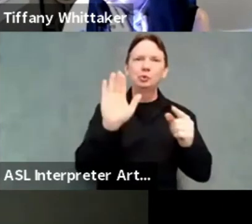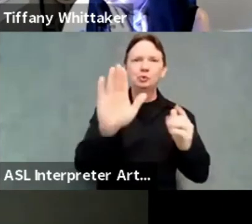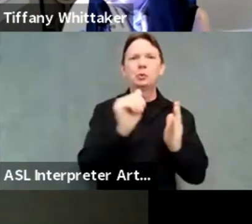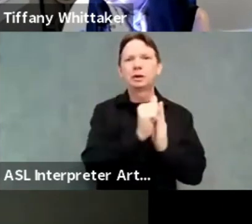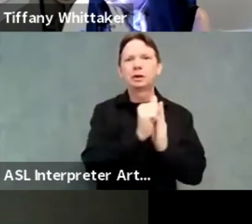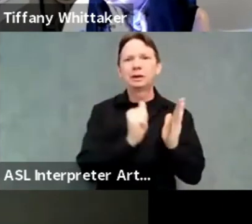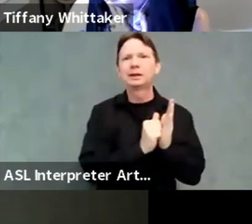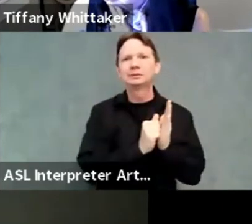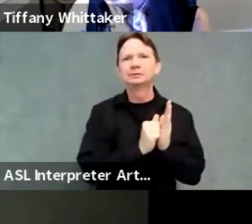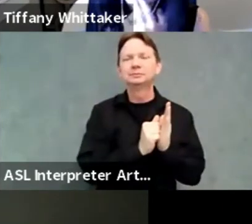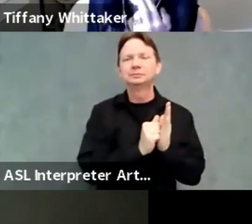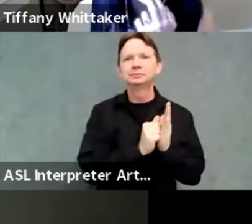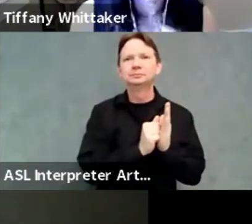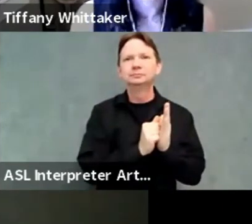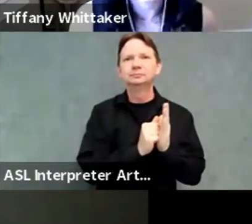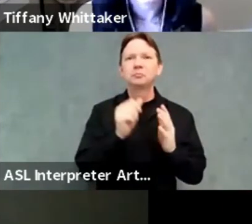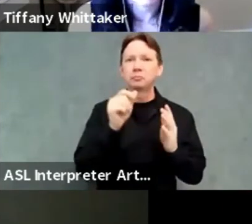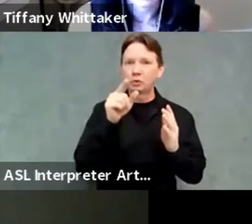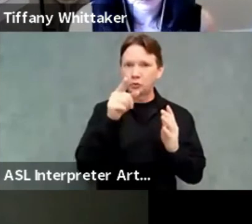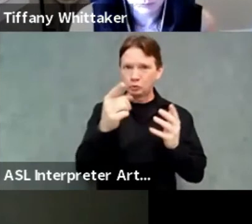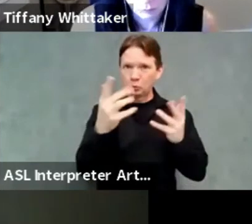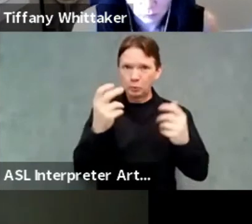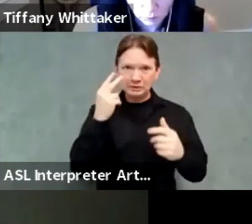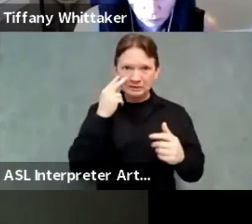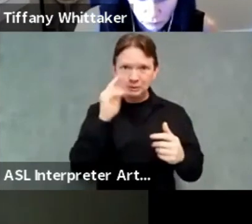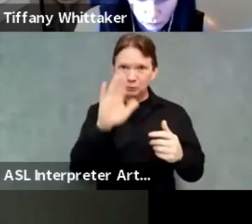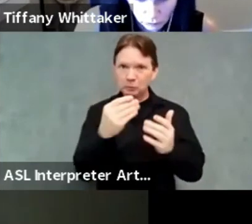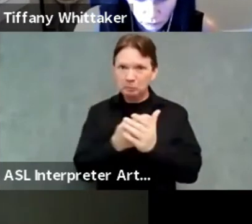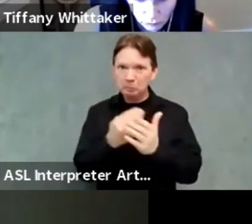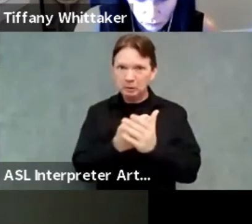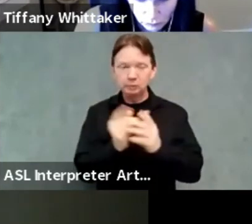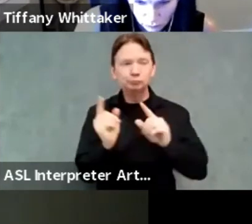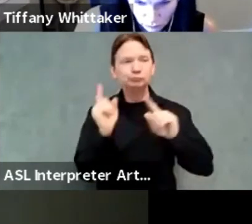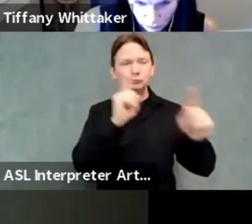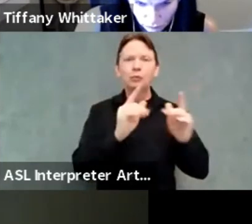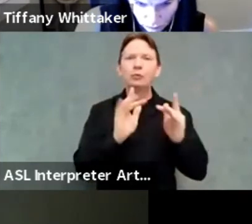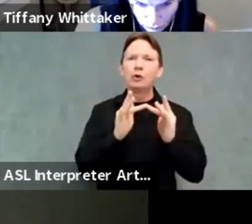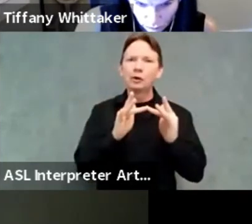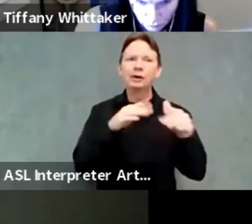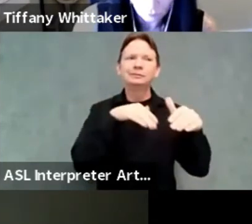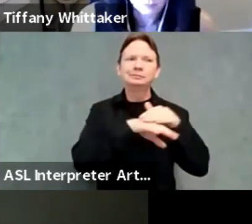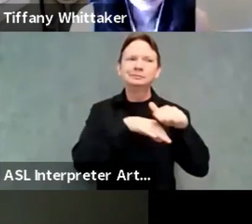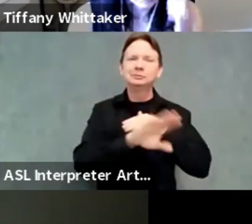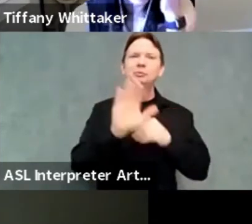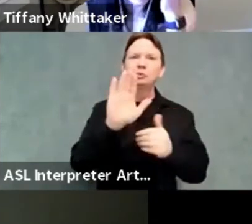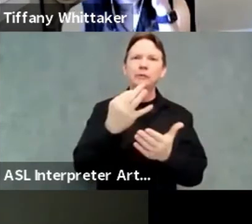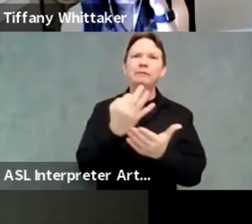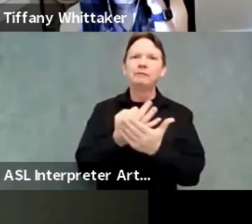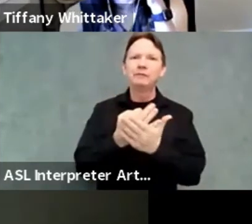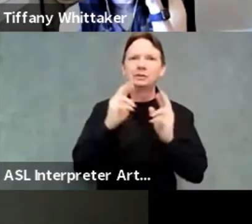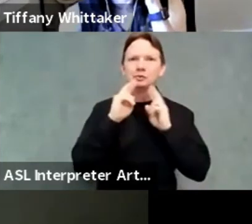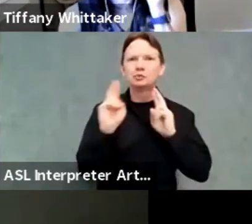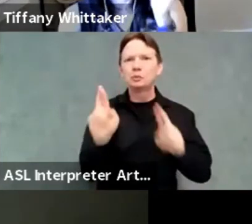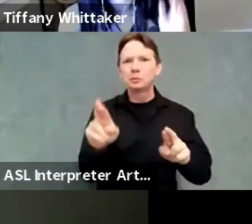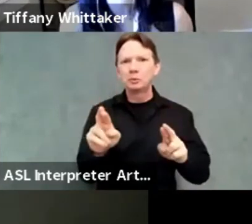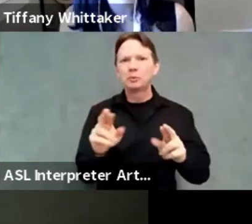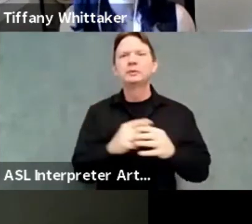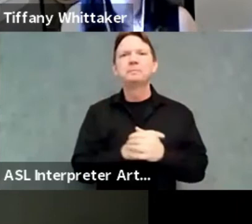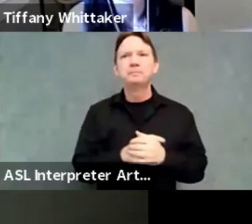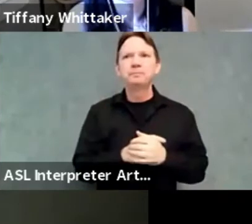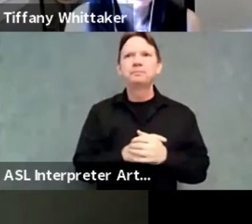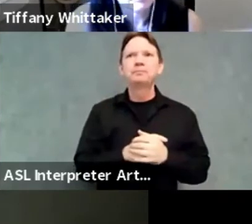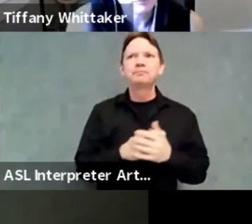a maintenance fee each year, which covers things like IT technical support for you. It covers probably a portion of my salary. It